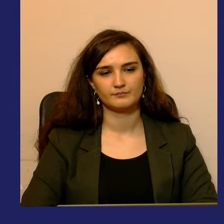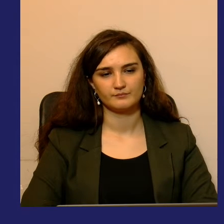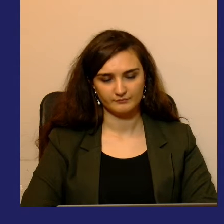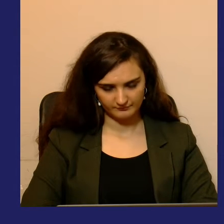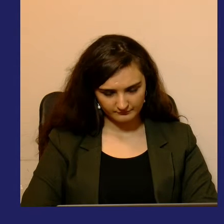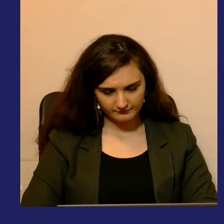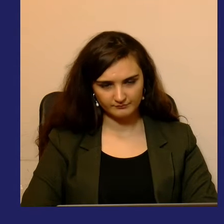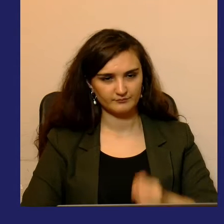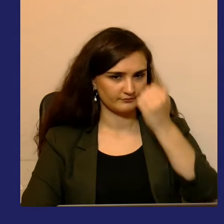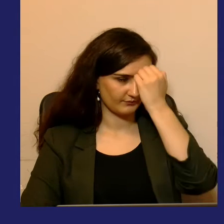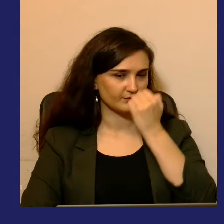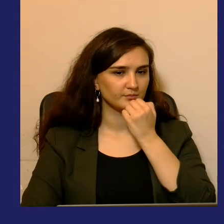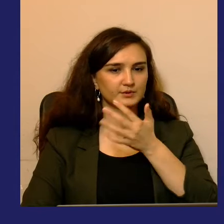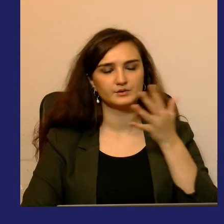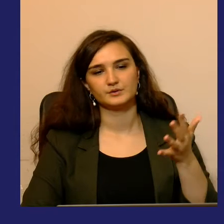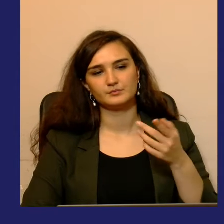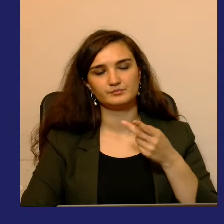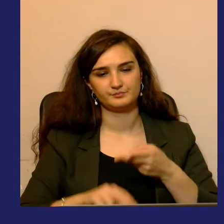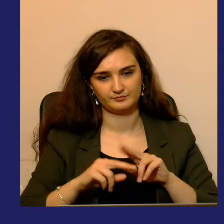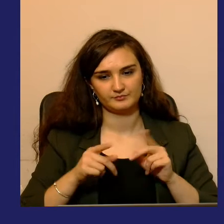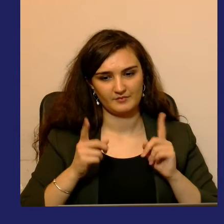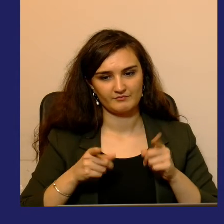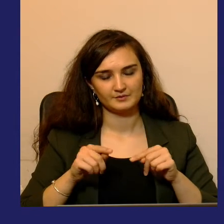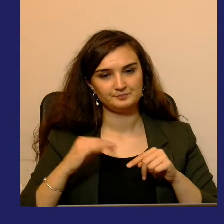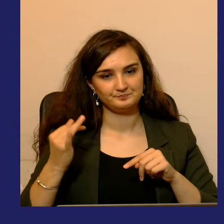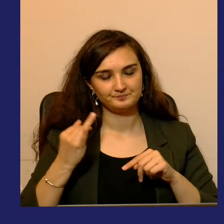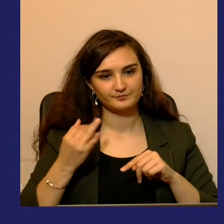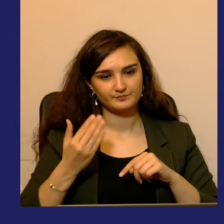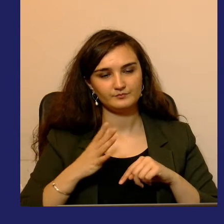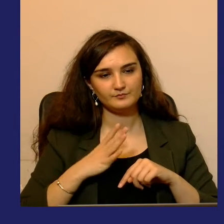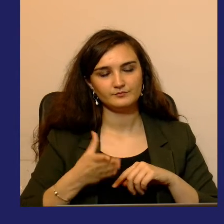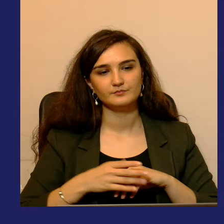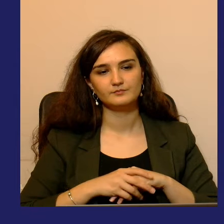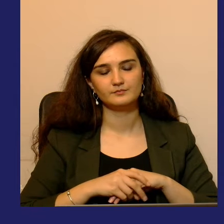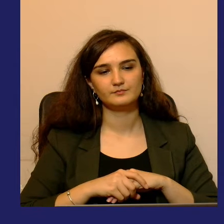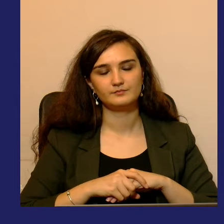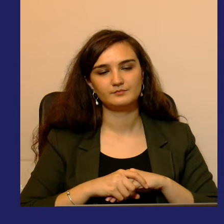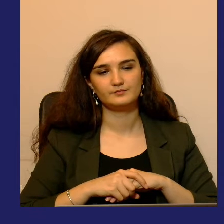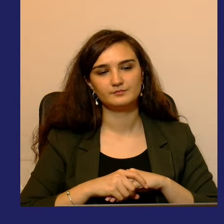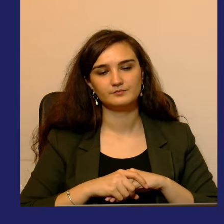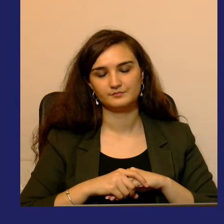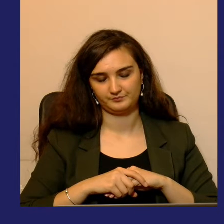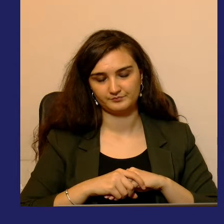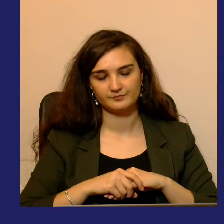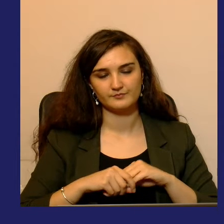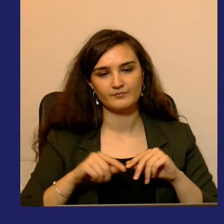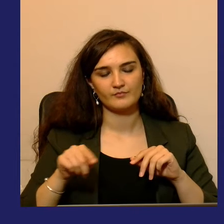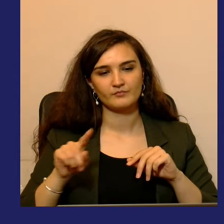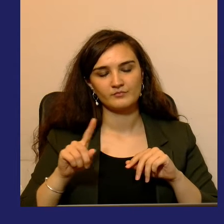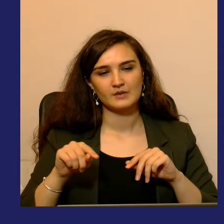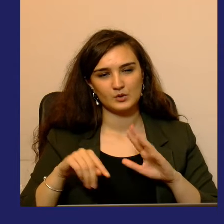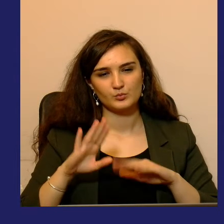Thank you very much. That's really helpful. So we have the examples of drugs, we have the examples of infrastructure, cash